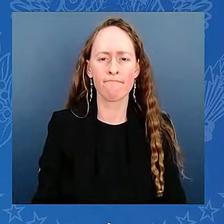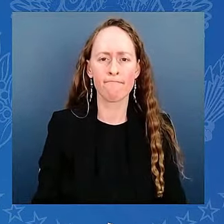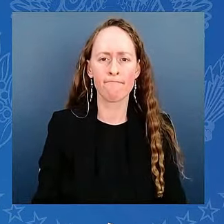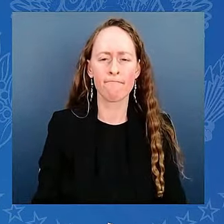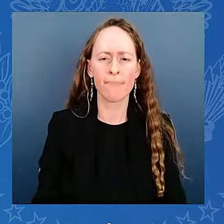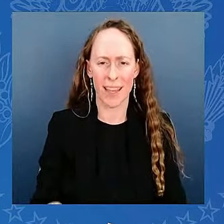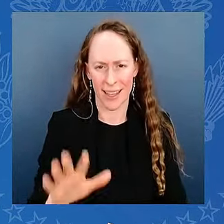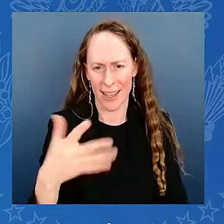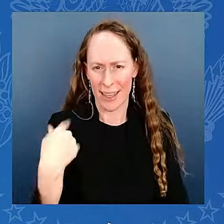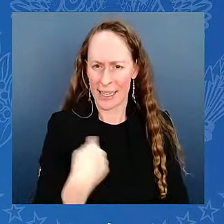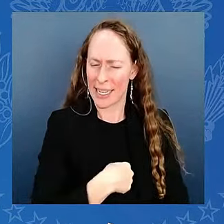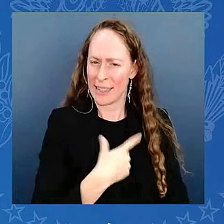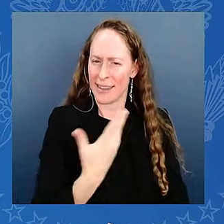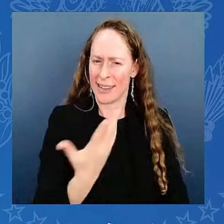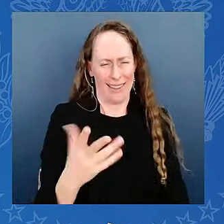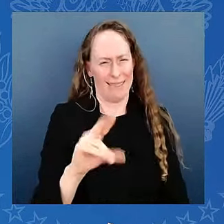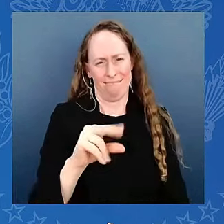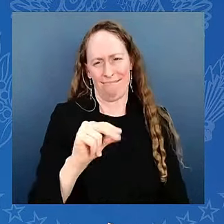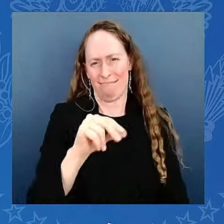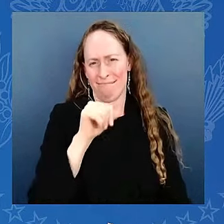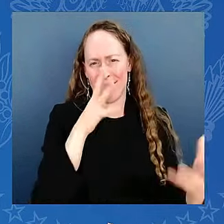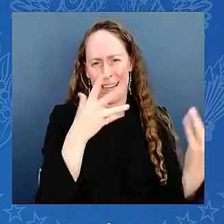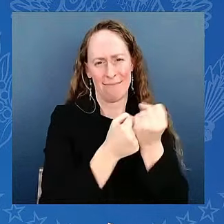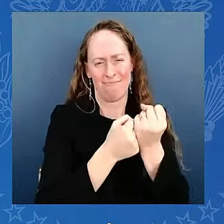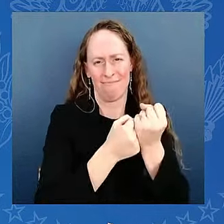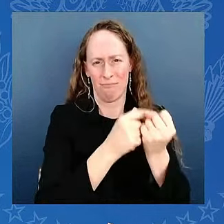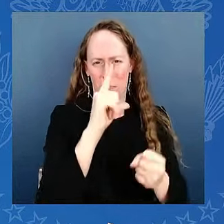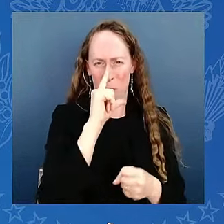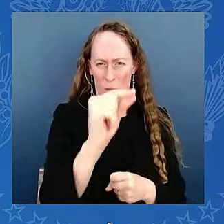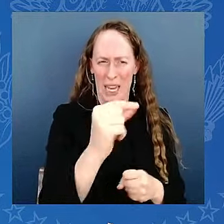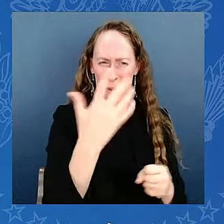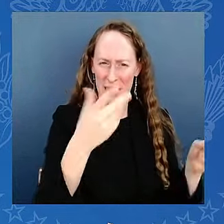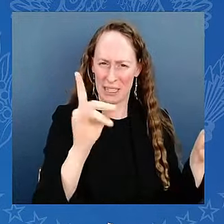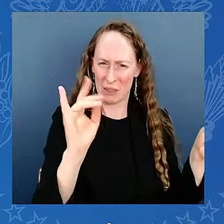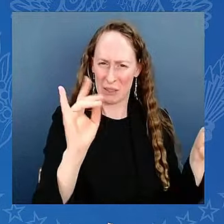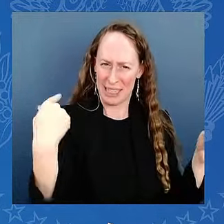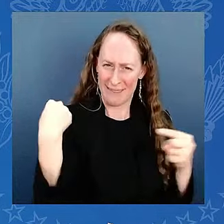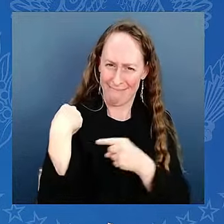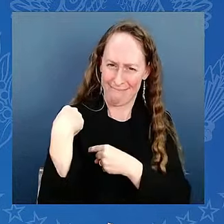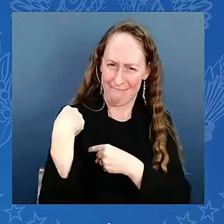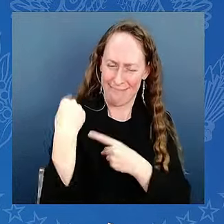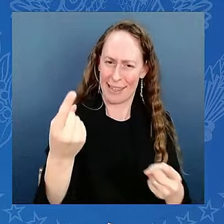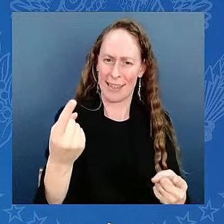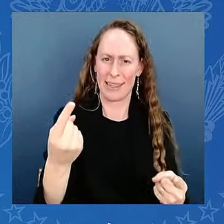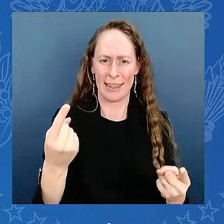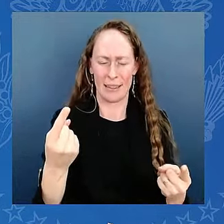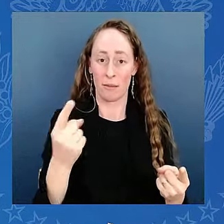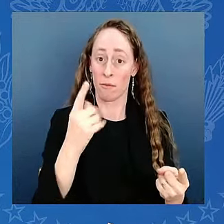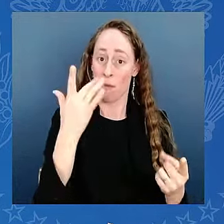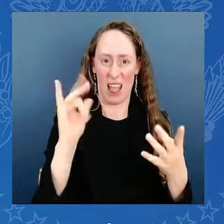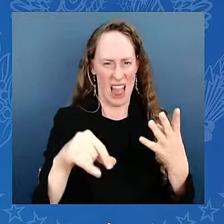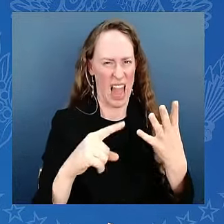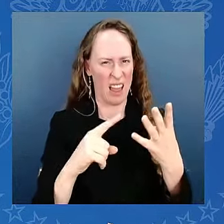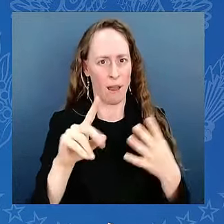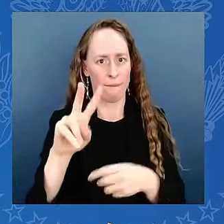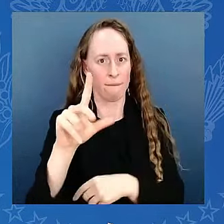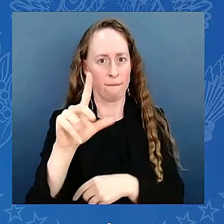was convicted of treason. And now, their brutal ordeal is over, and they're